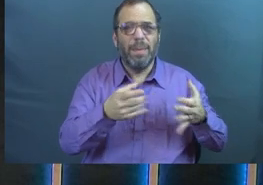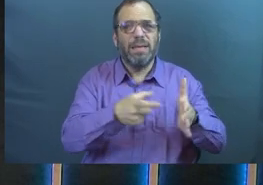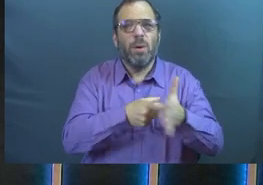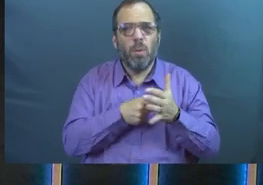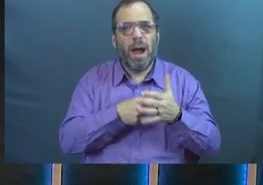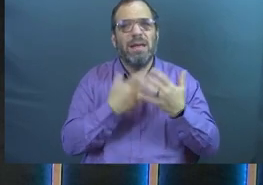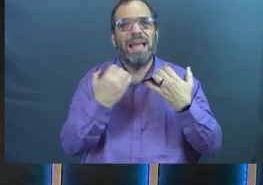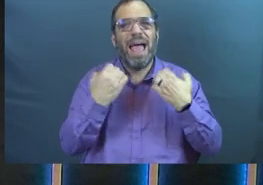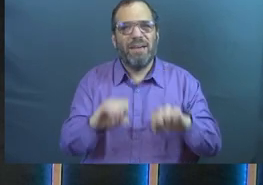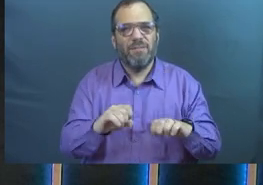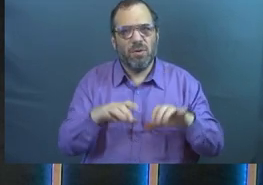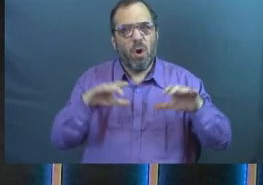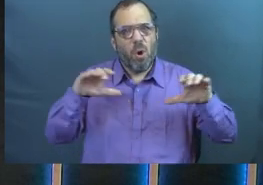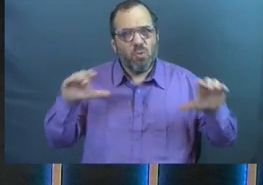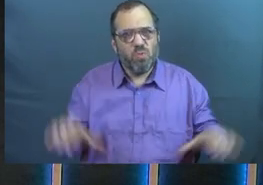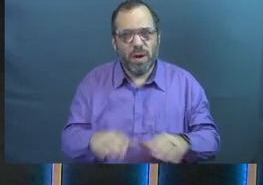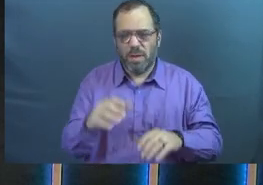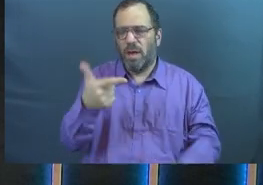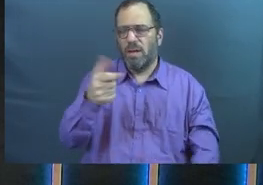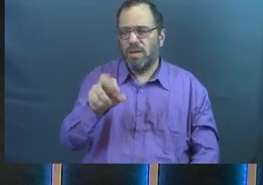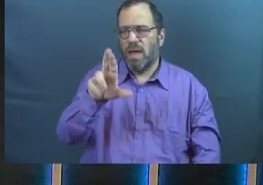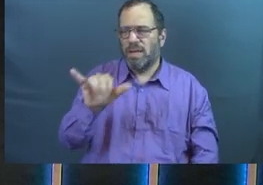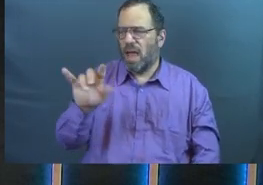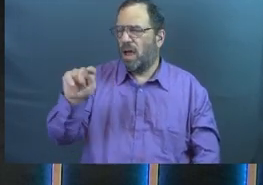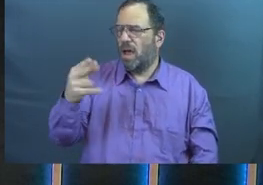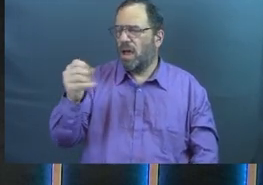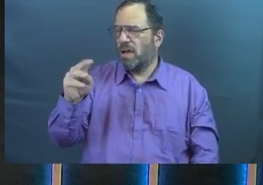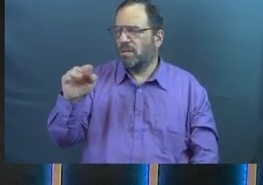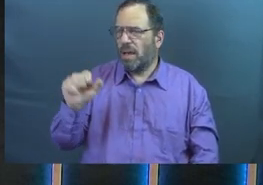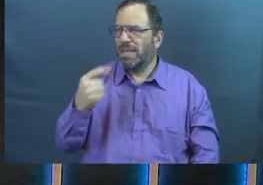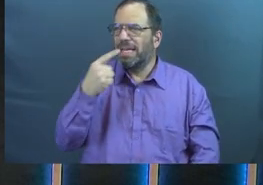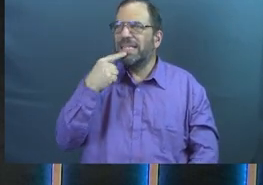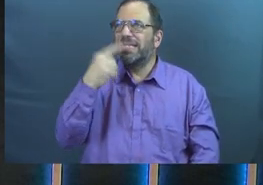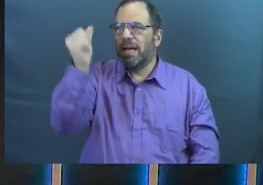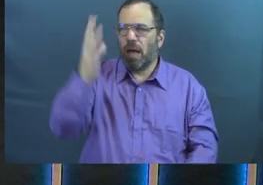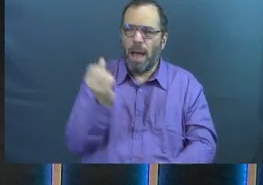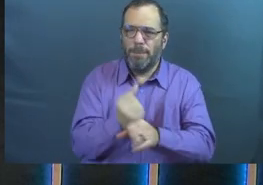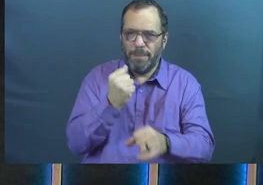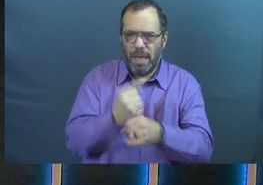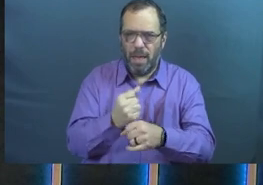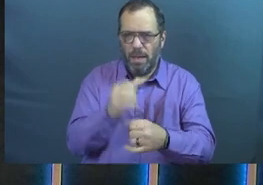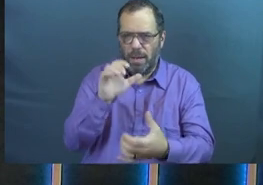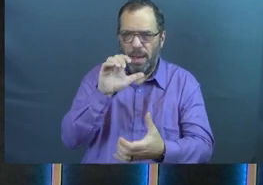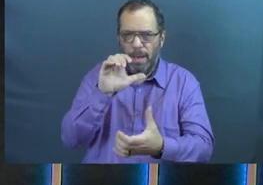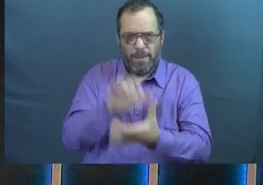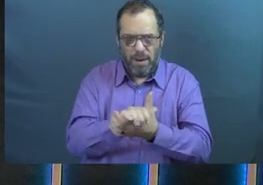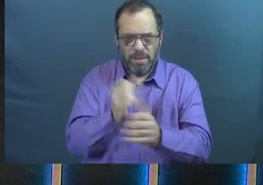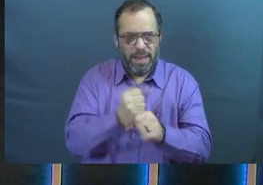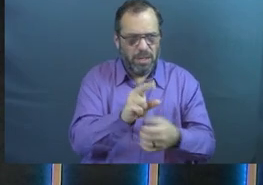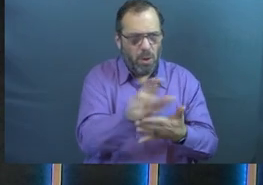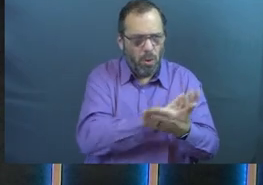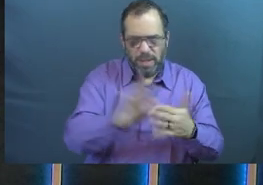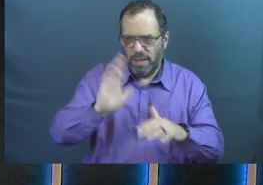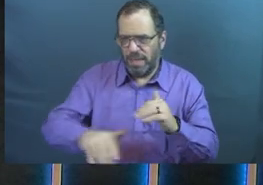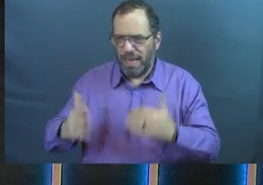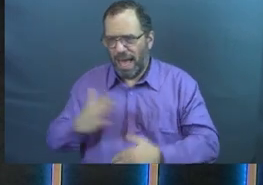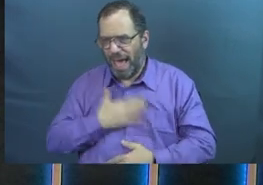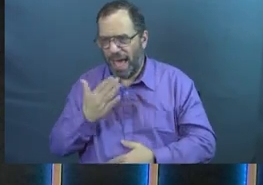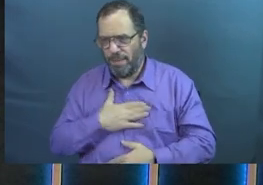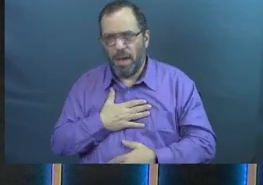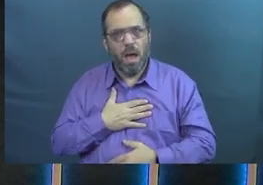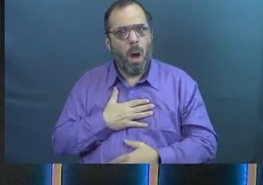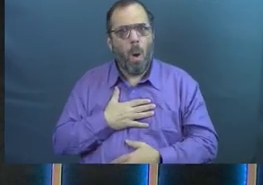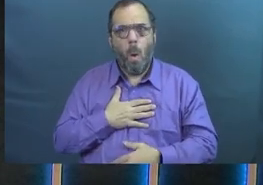effort. Gary Thomas said, what if God designed marriage to make us holy more than to make us happy?